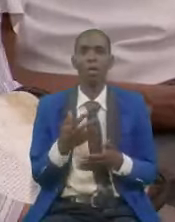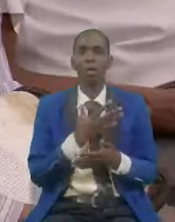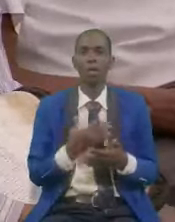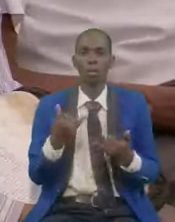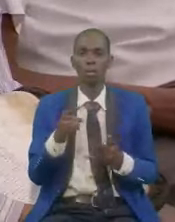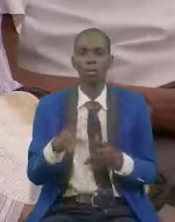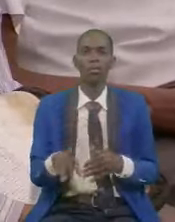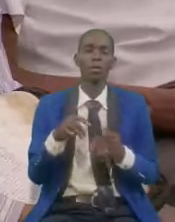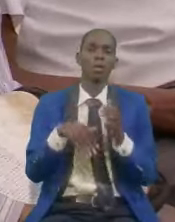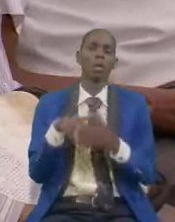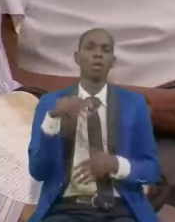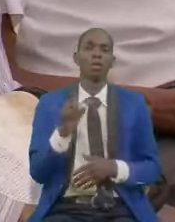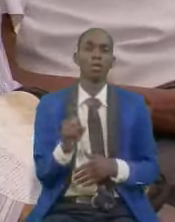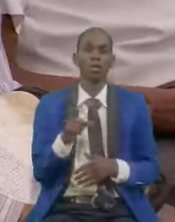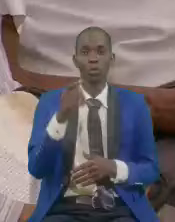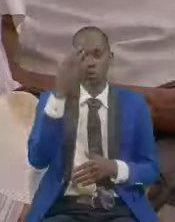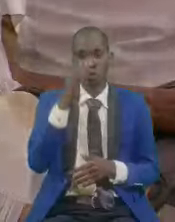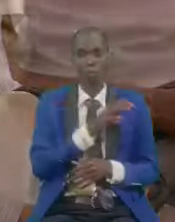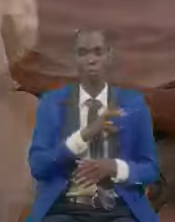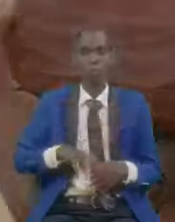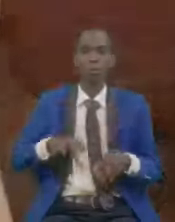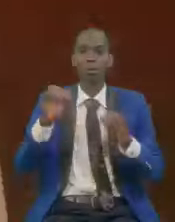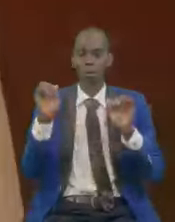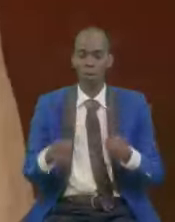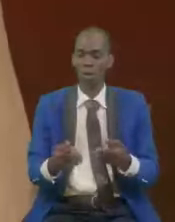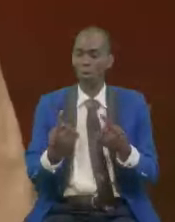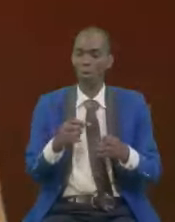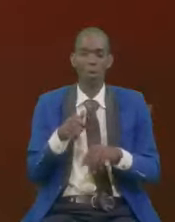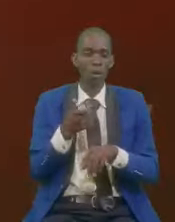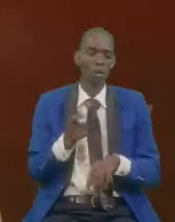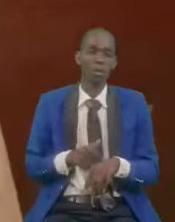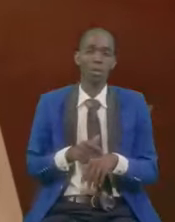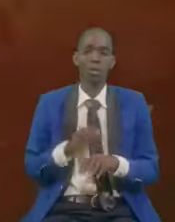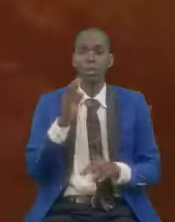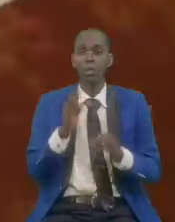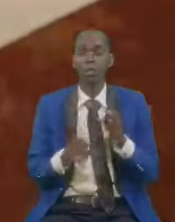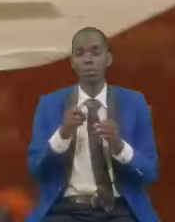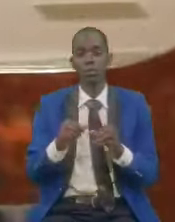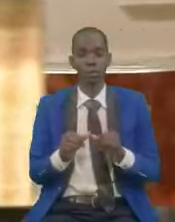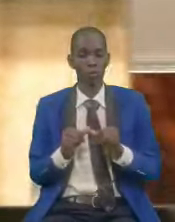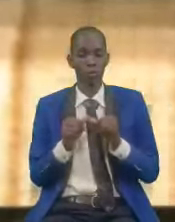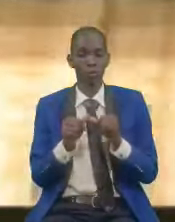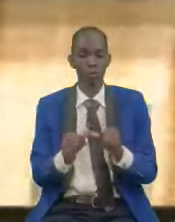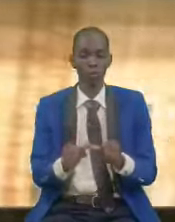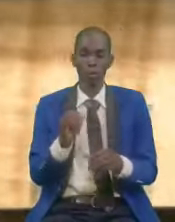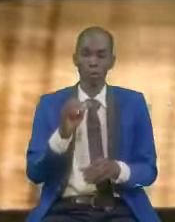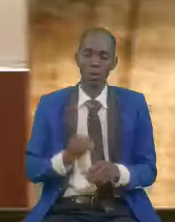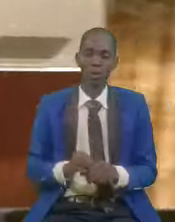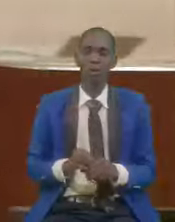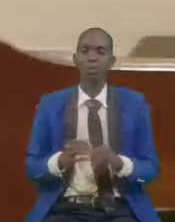discover, and you know Christ can come at any time. If you continue in my word